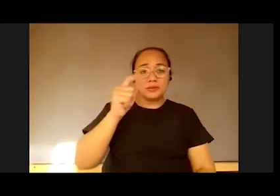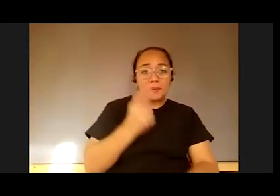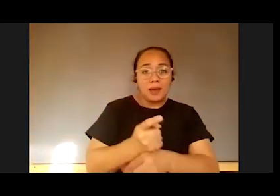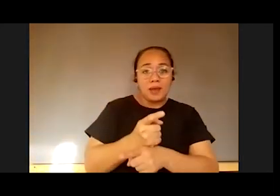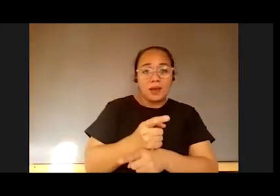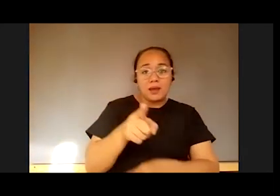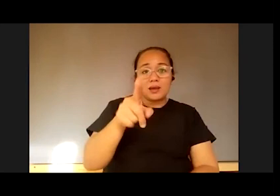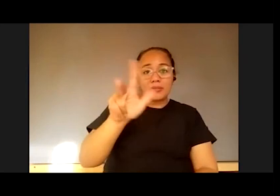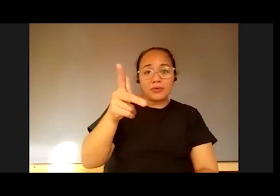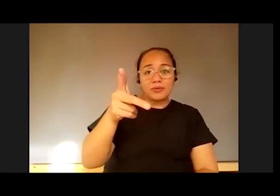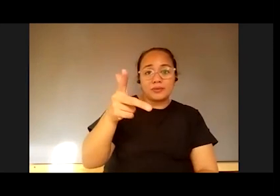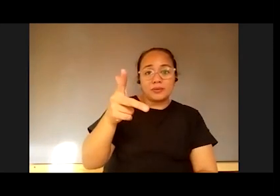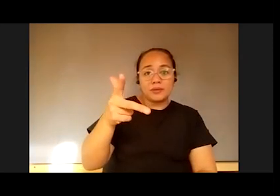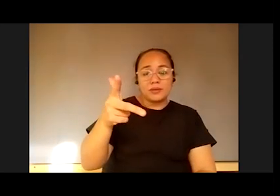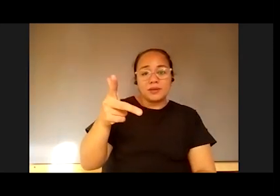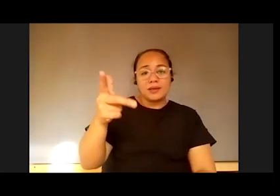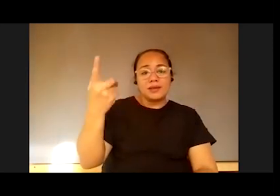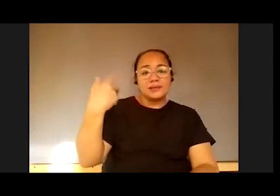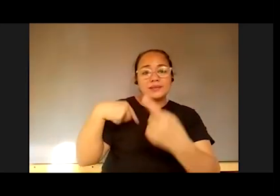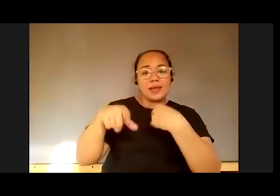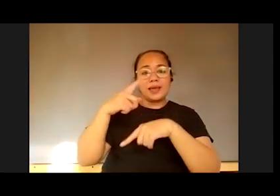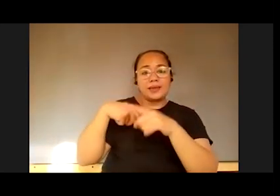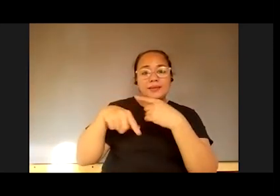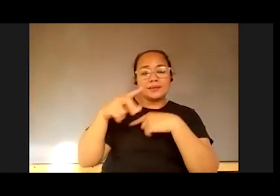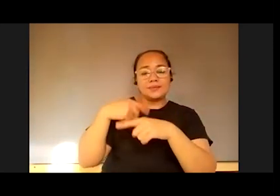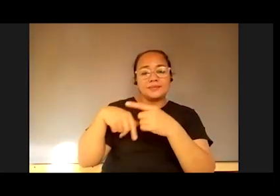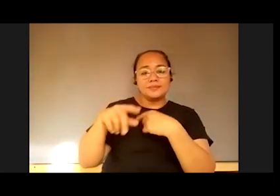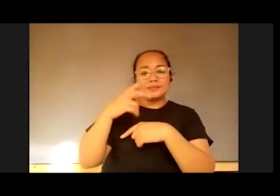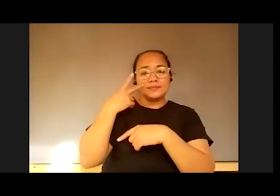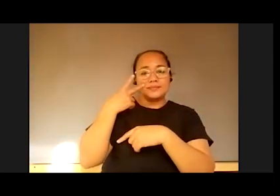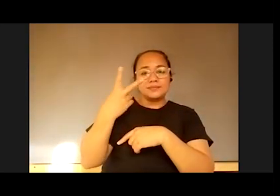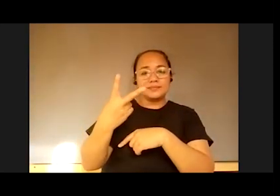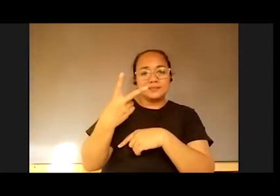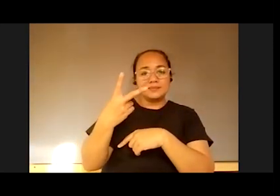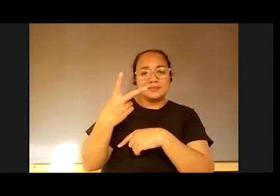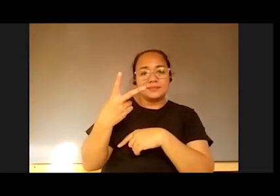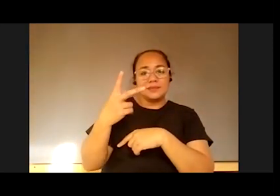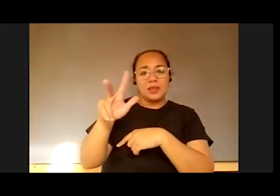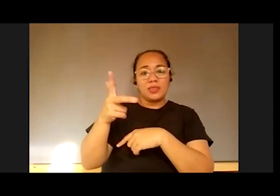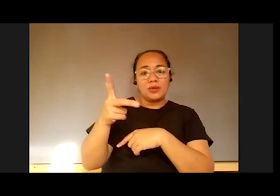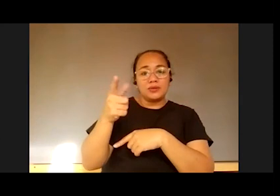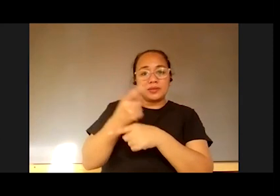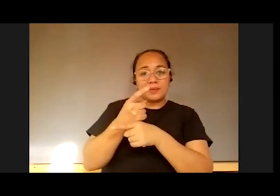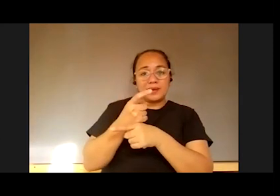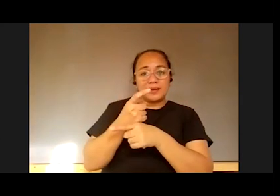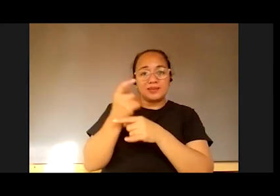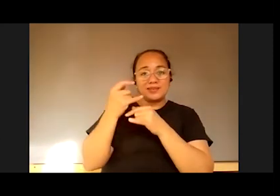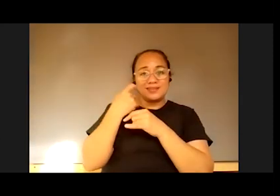The sign that we just saw is the third one, right?